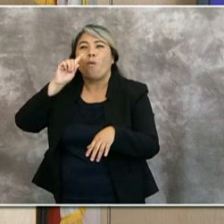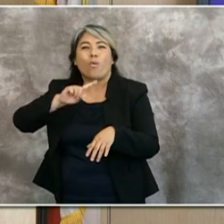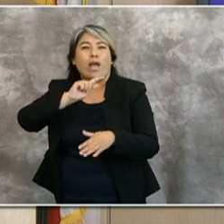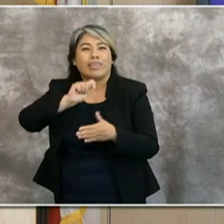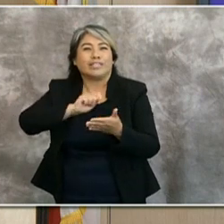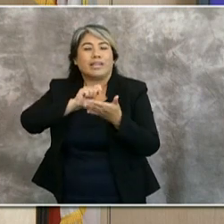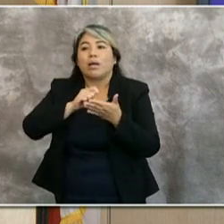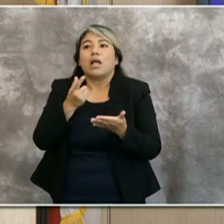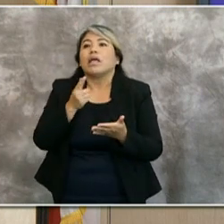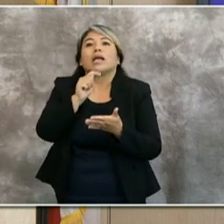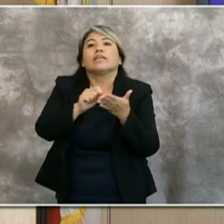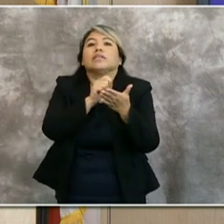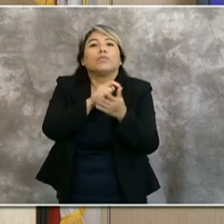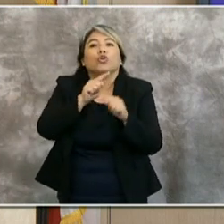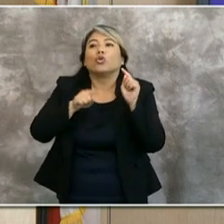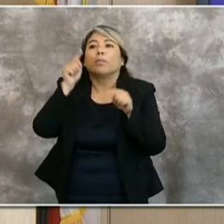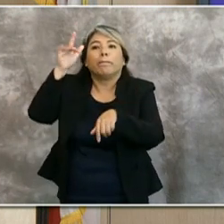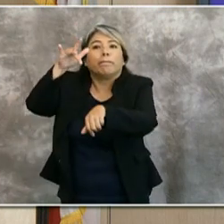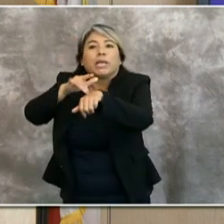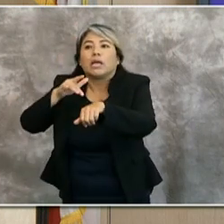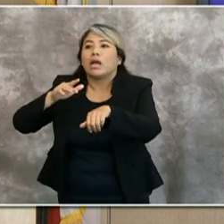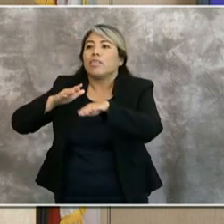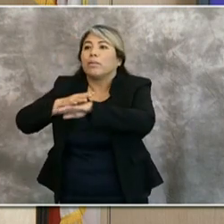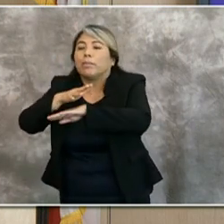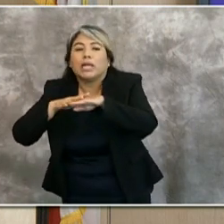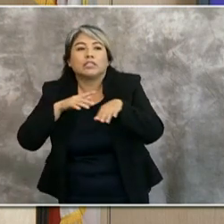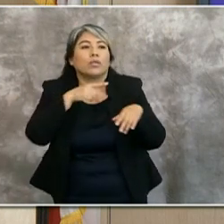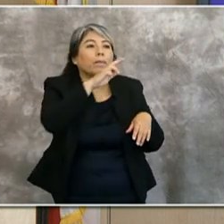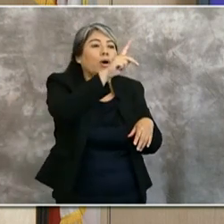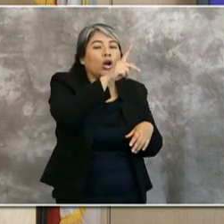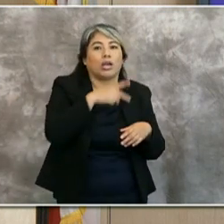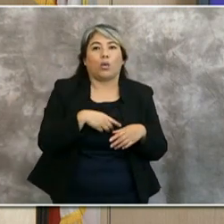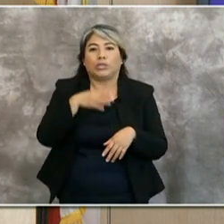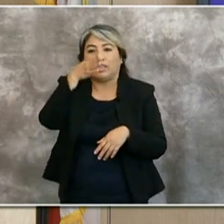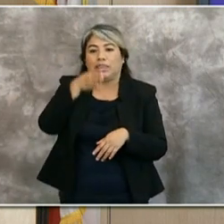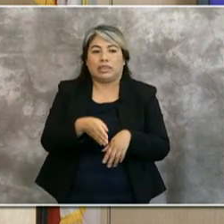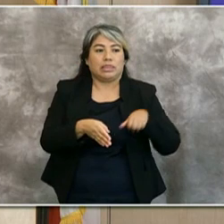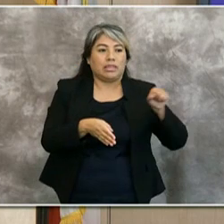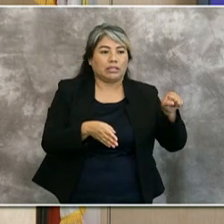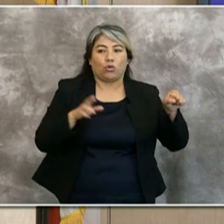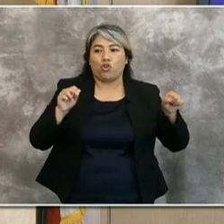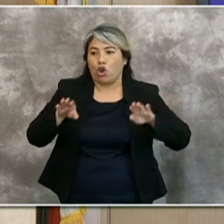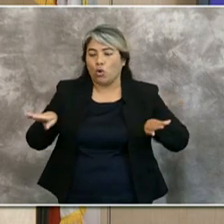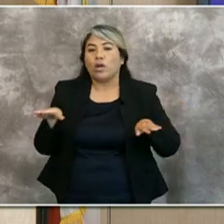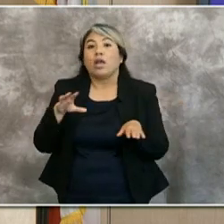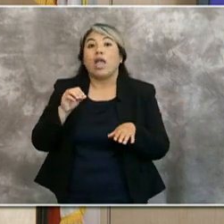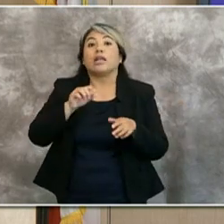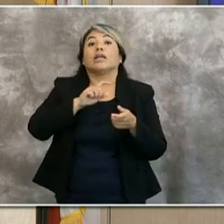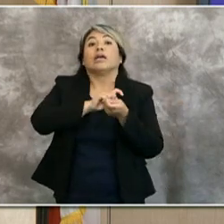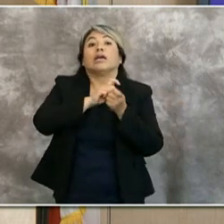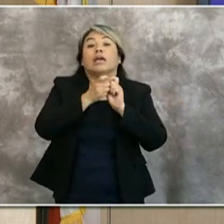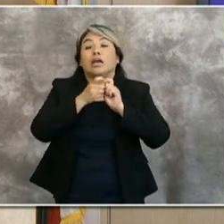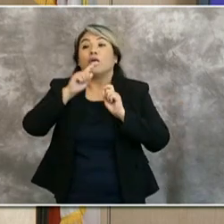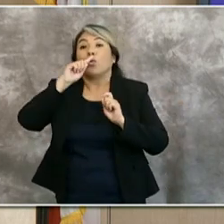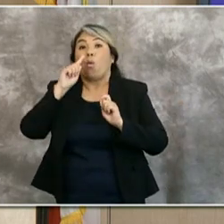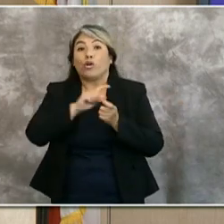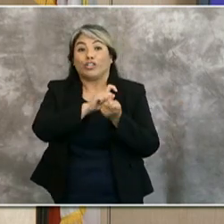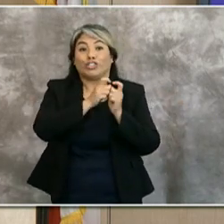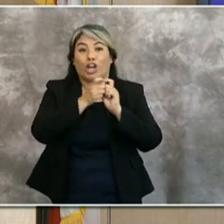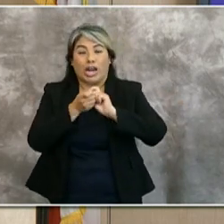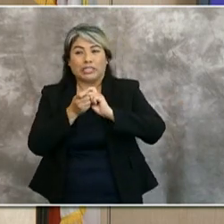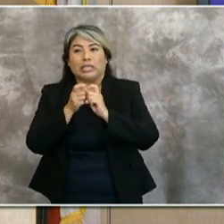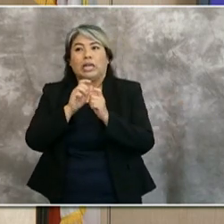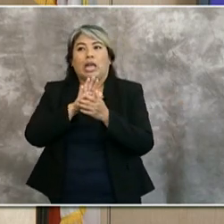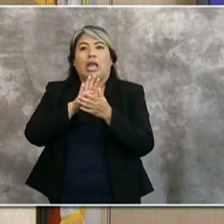time. At that time, you couldn't be at the beach, you couldn't be at the park, it was black and white. And they say as the health order changed and got more nuanced, it